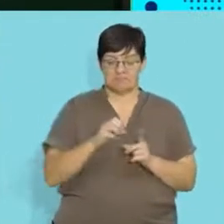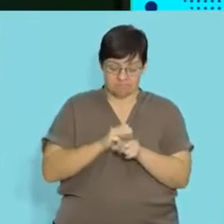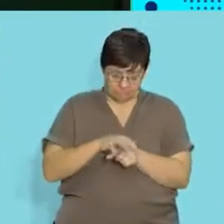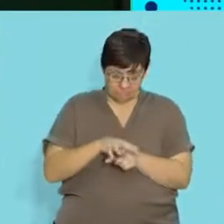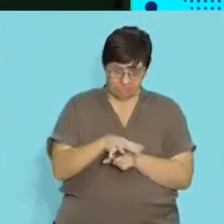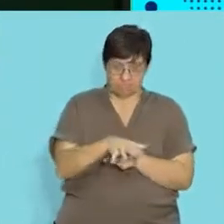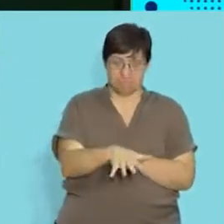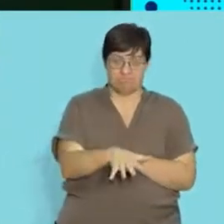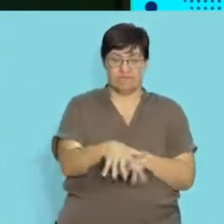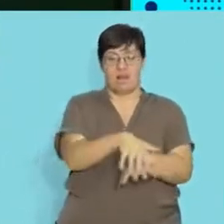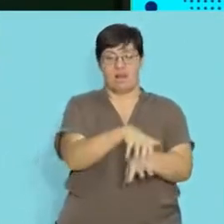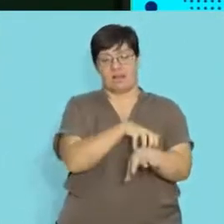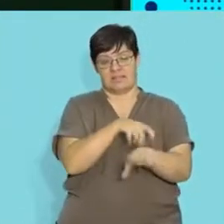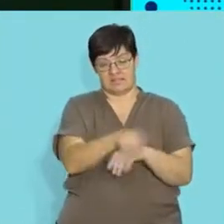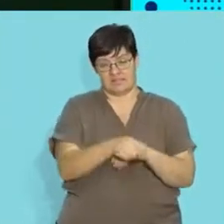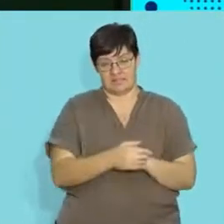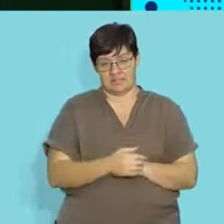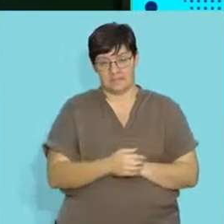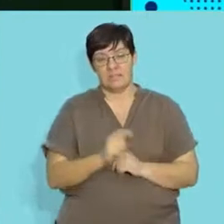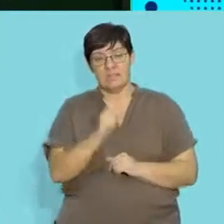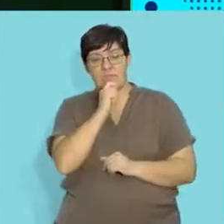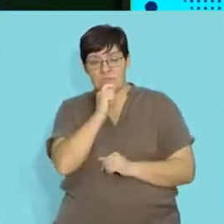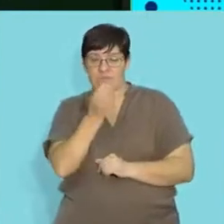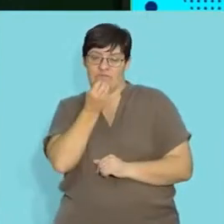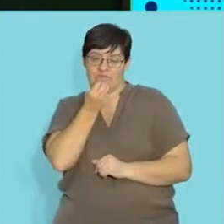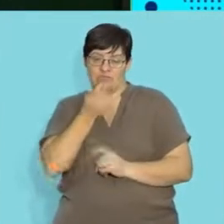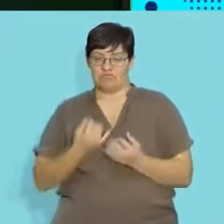that invade agricultural lands and